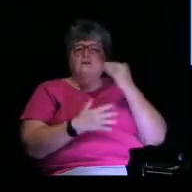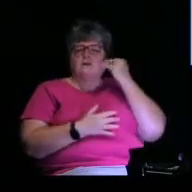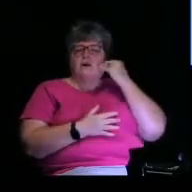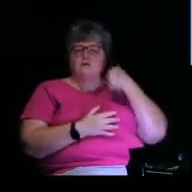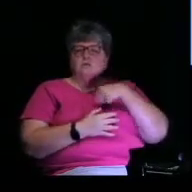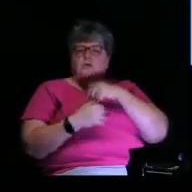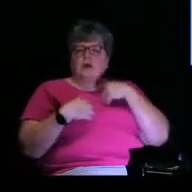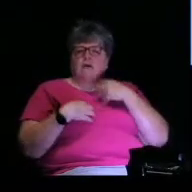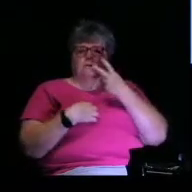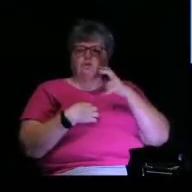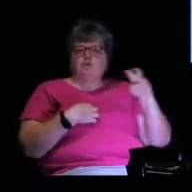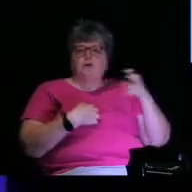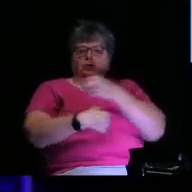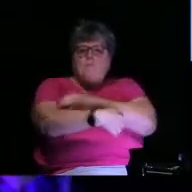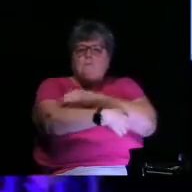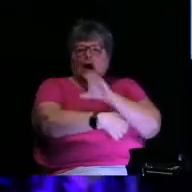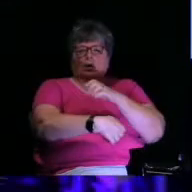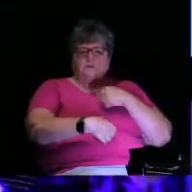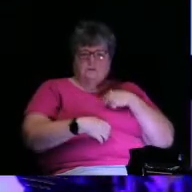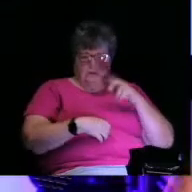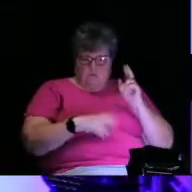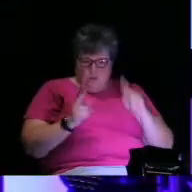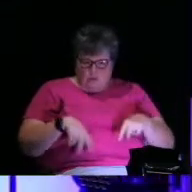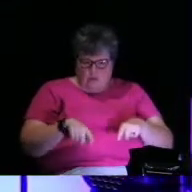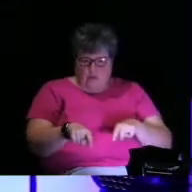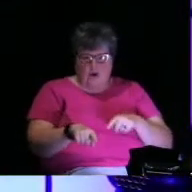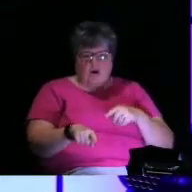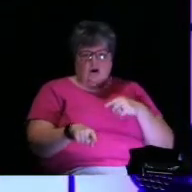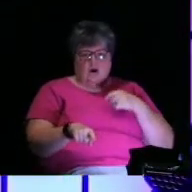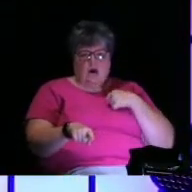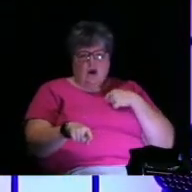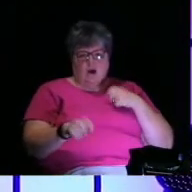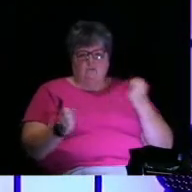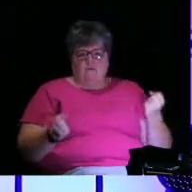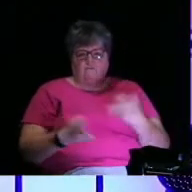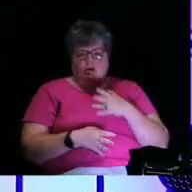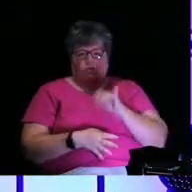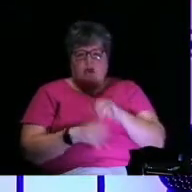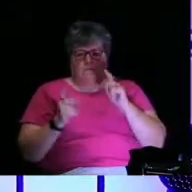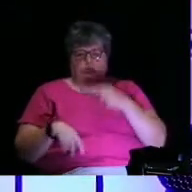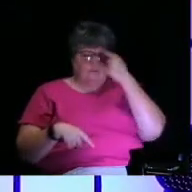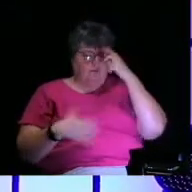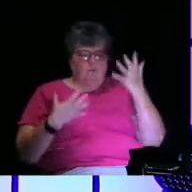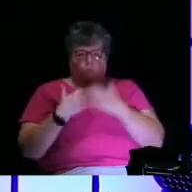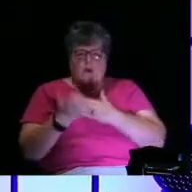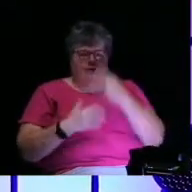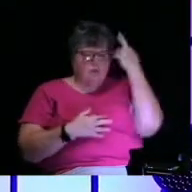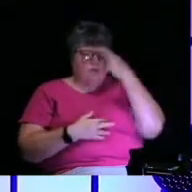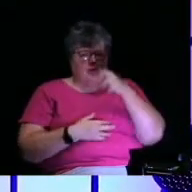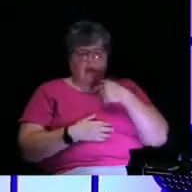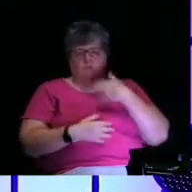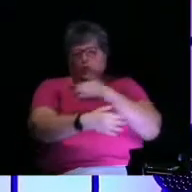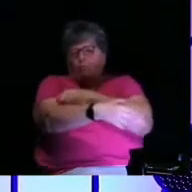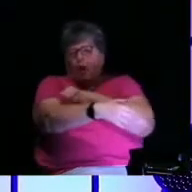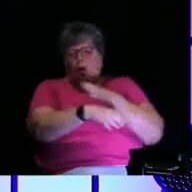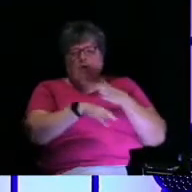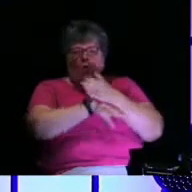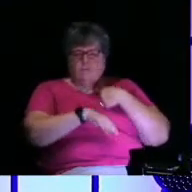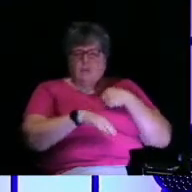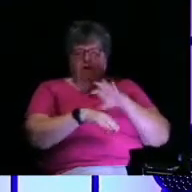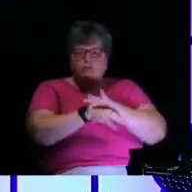transfer that power back? Because if there's a person right there, and I'm in fear of them for whatever reason, they have power over me, they have chains on me, and